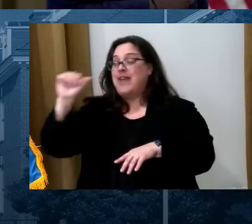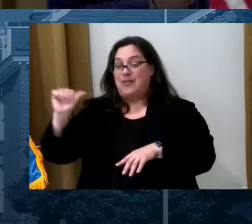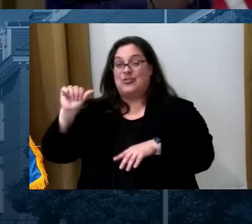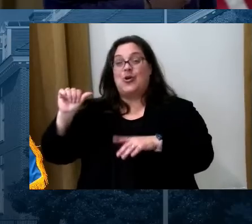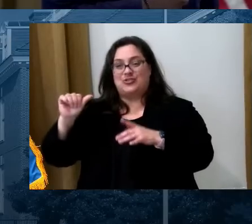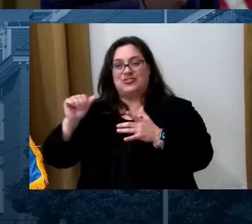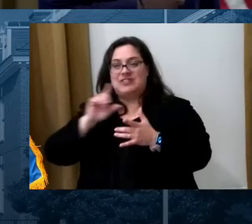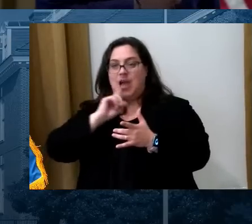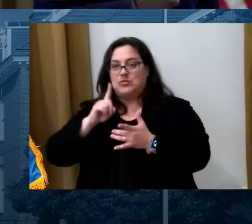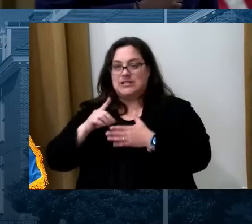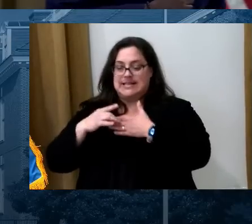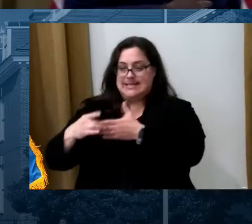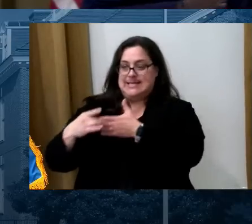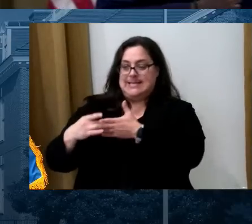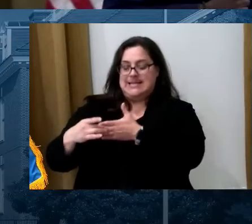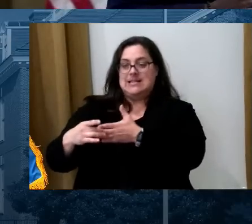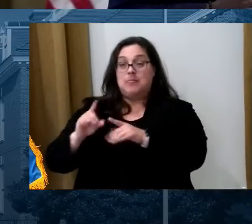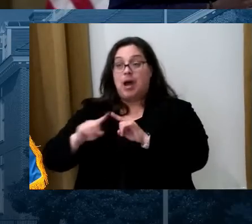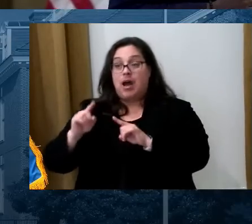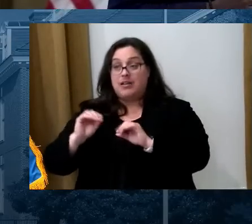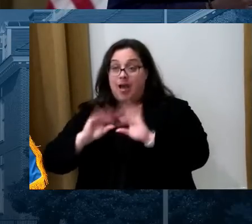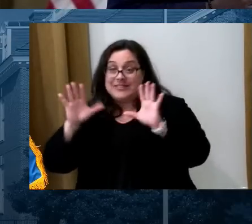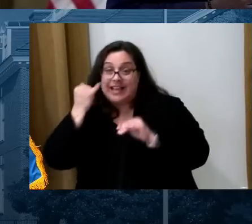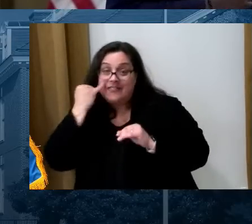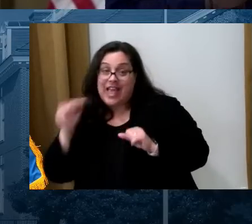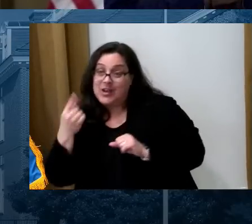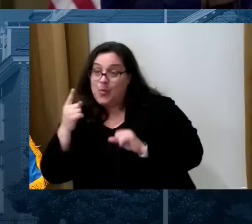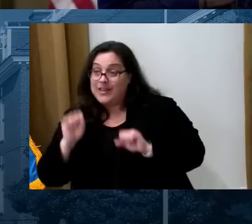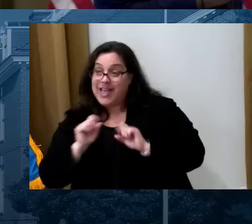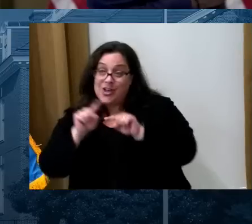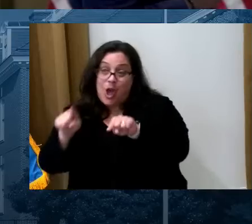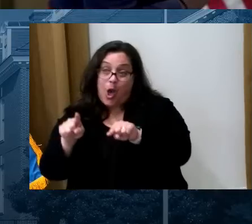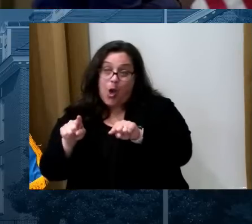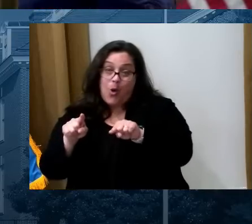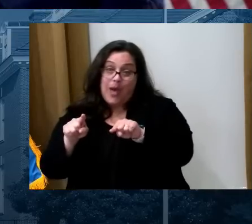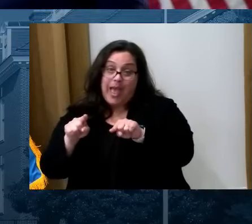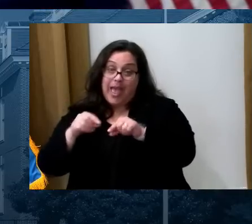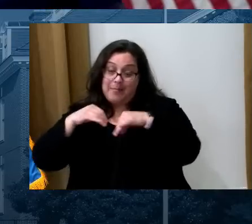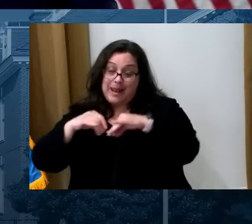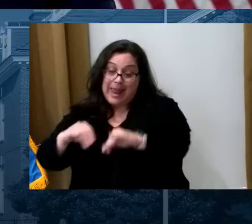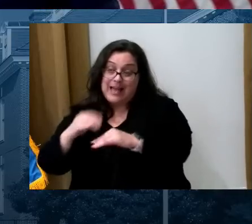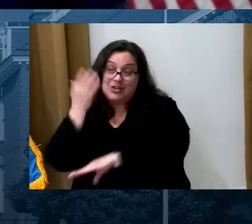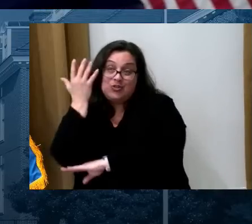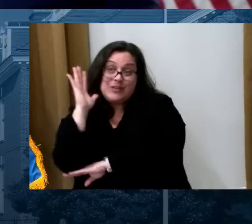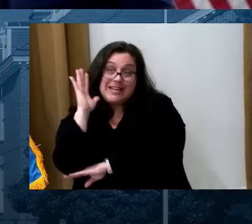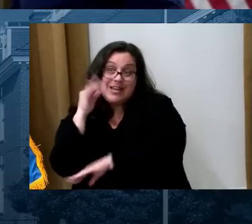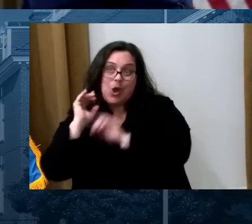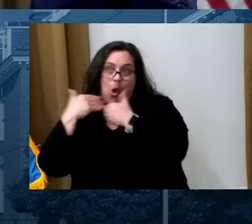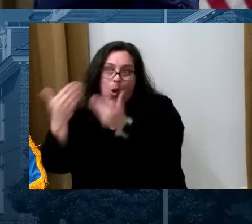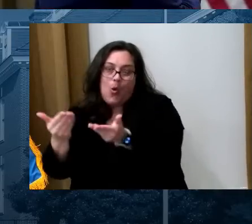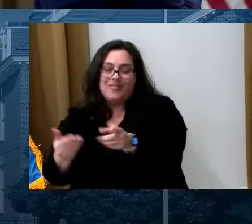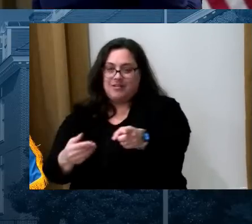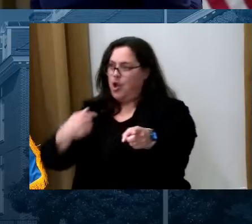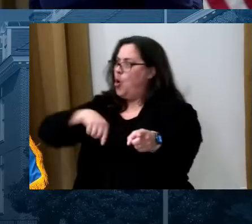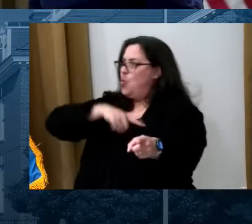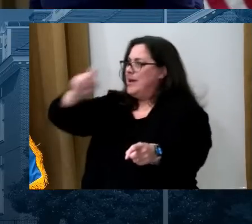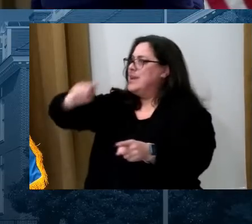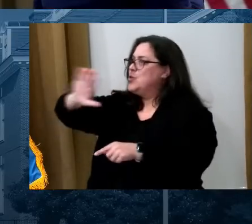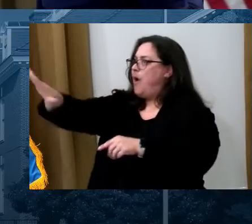charge on that, but obviously if anybody can get out there and plant a tree, go for it. We need your help. We need your